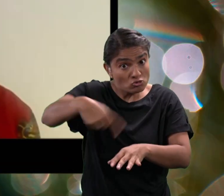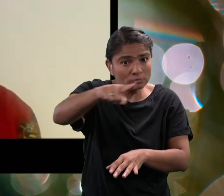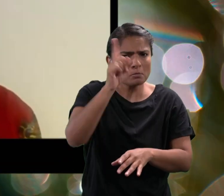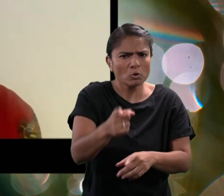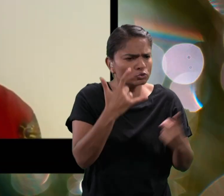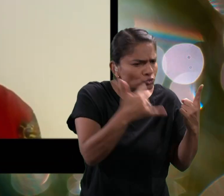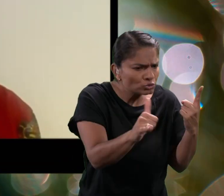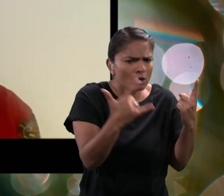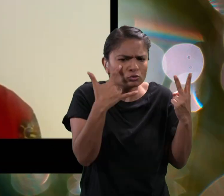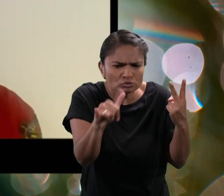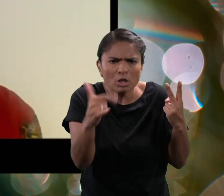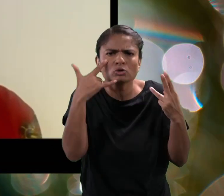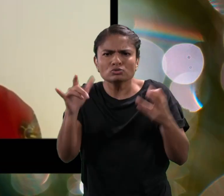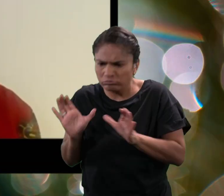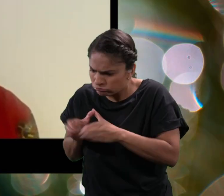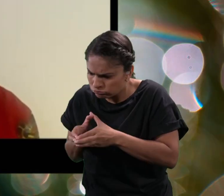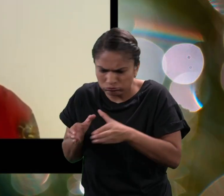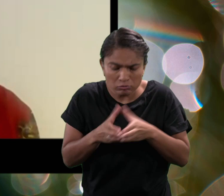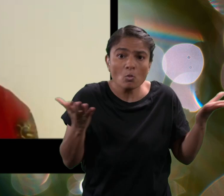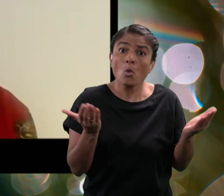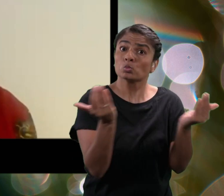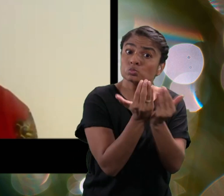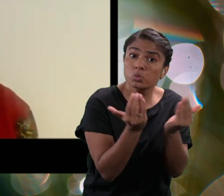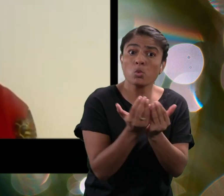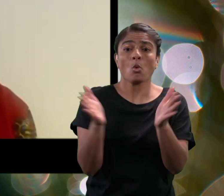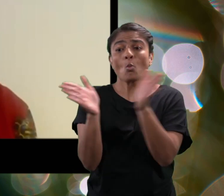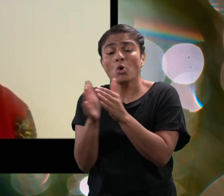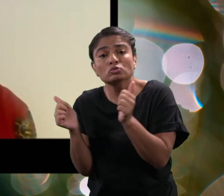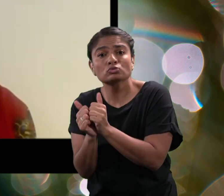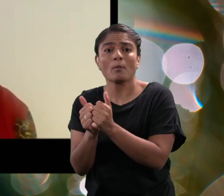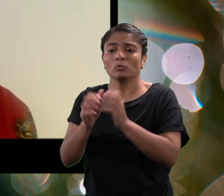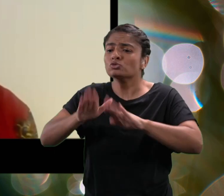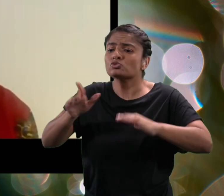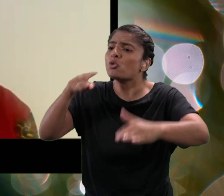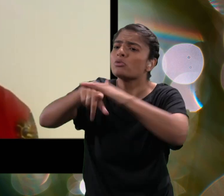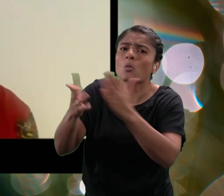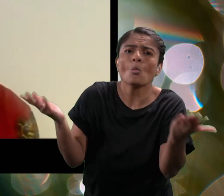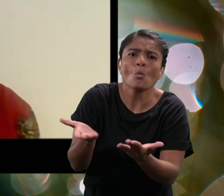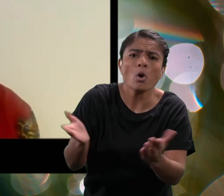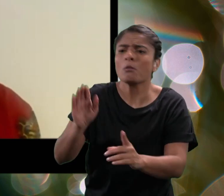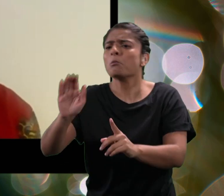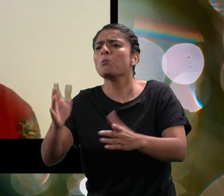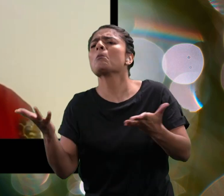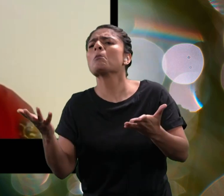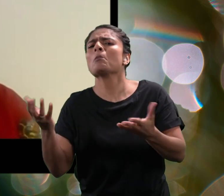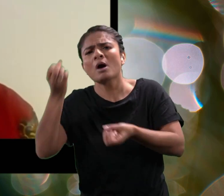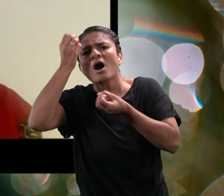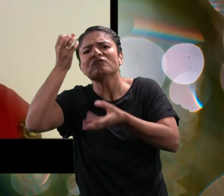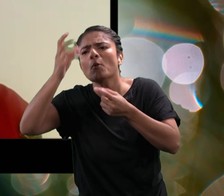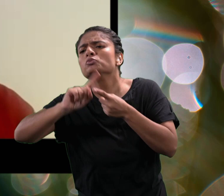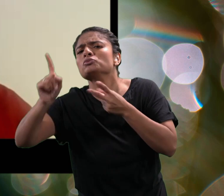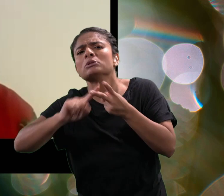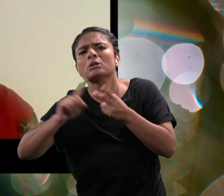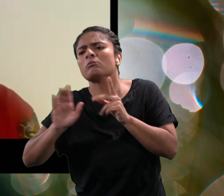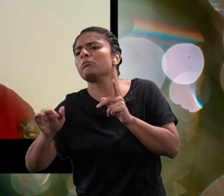them to also check with their service providers, the schools, the workshops where their children go, so they can be able to